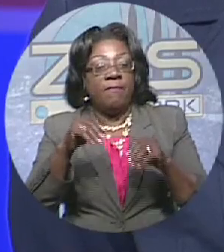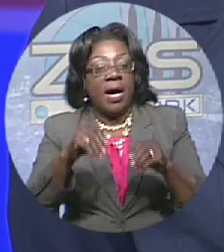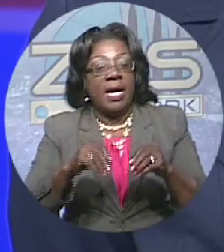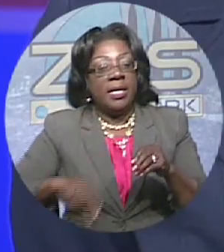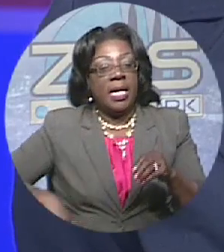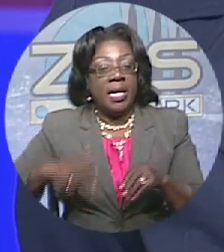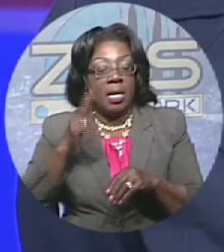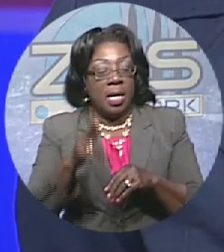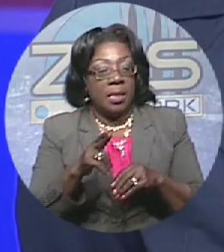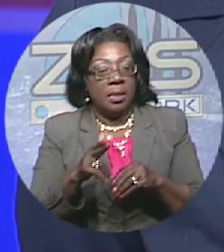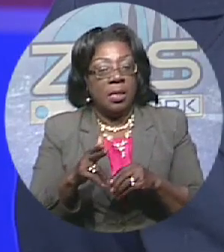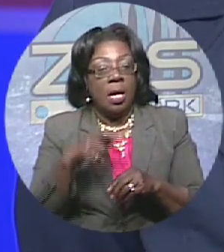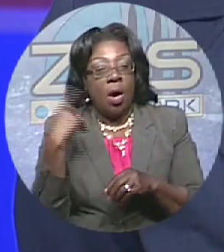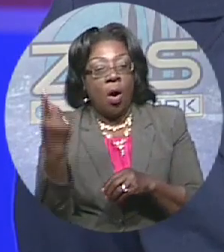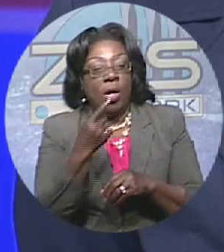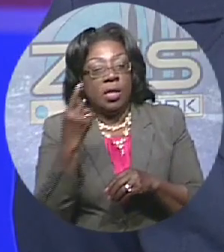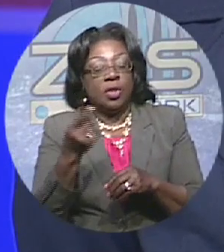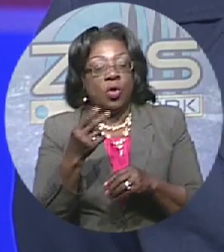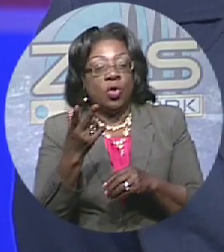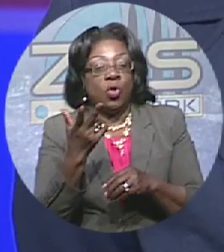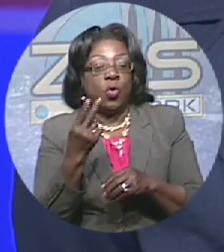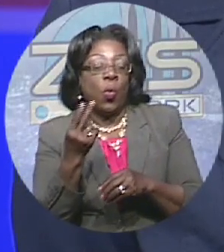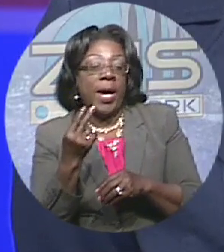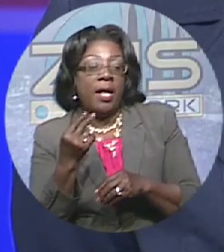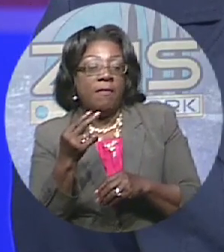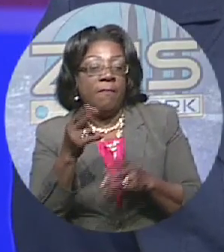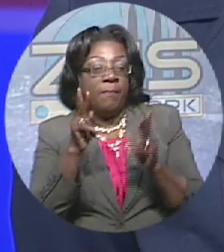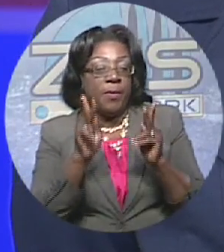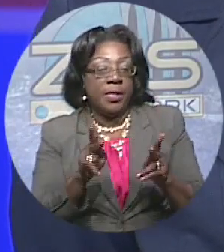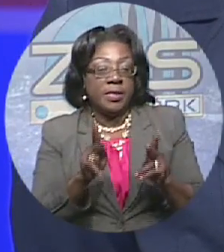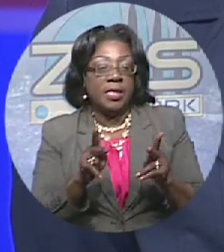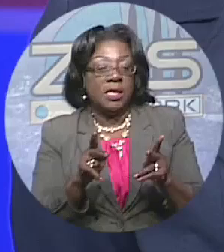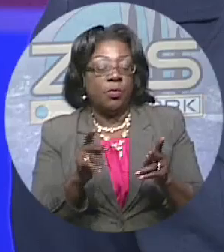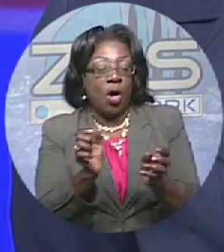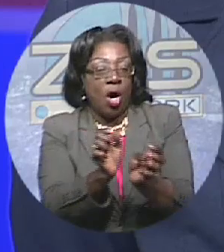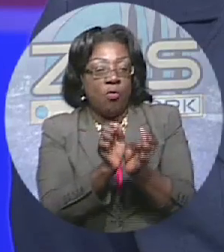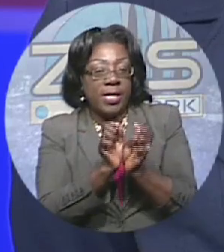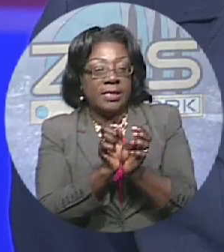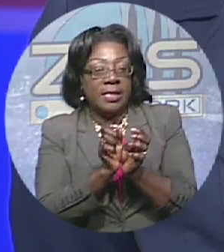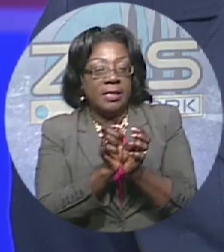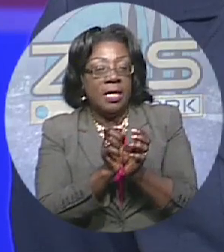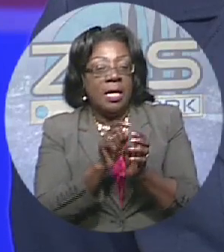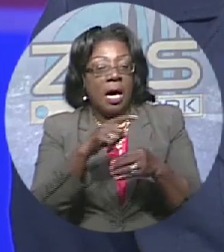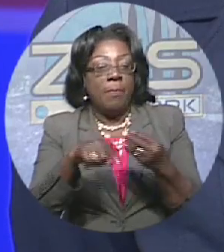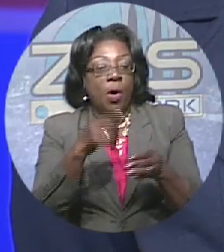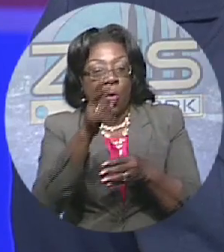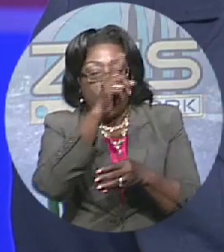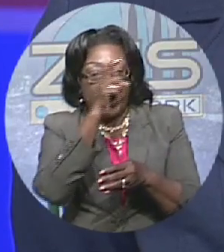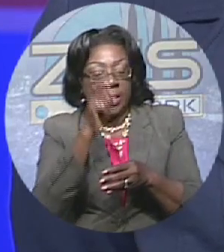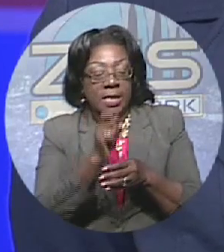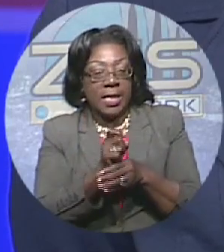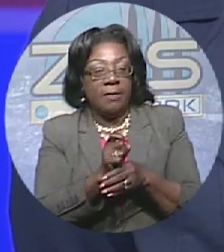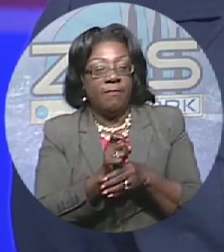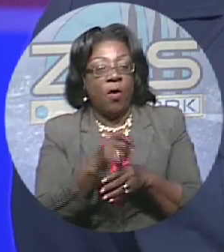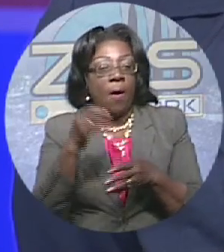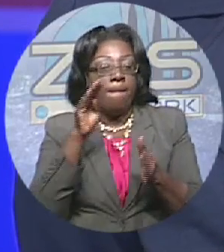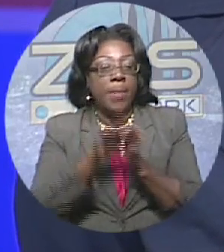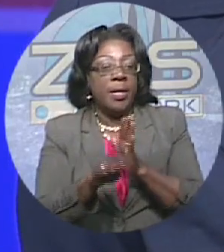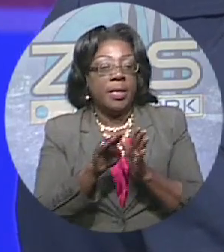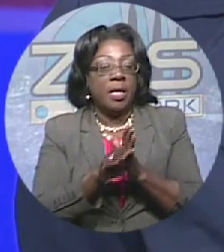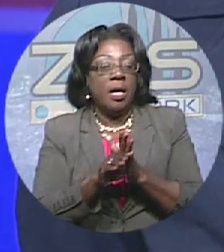.40 pistol. Also, 12 suspects were arrested for questioning in reference to murder, firearms, and dangerous